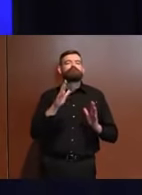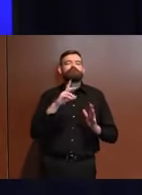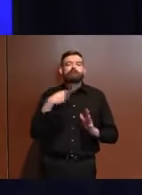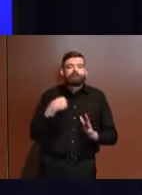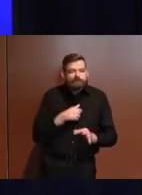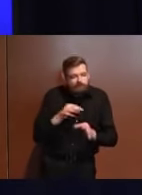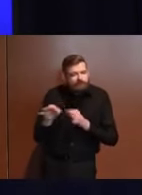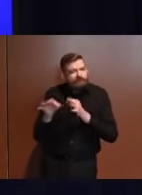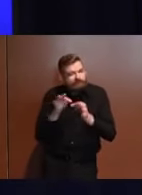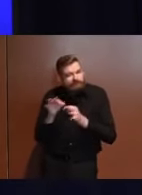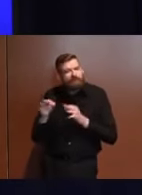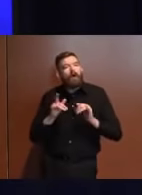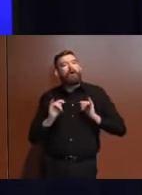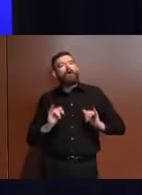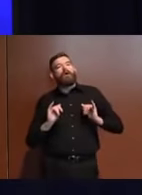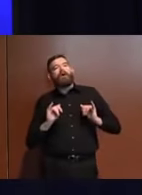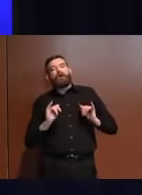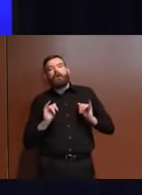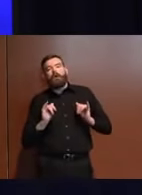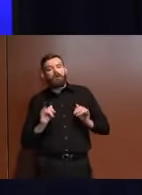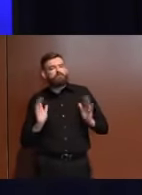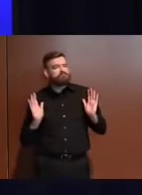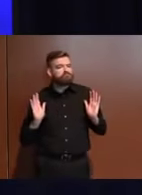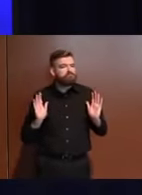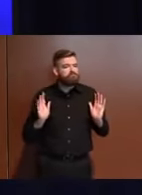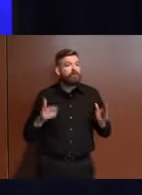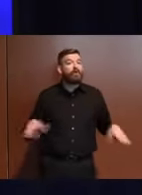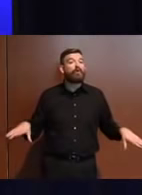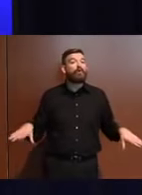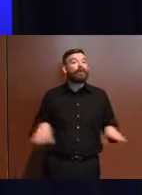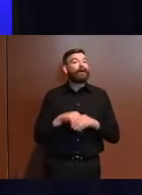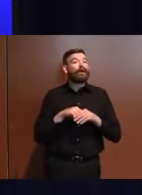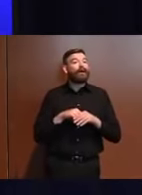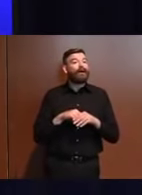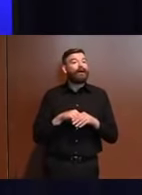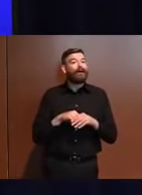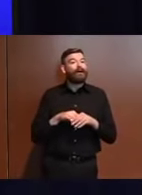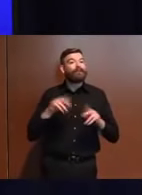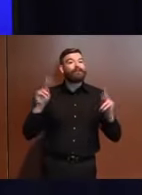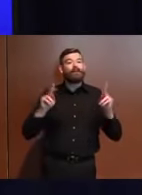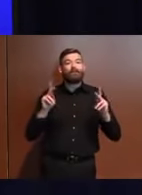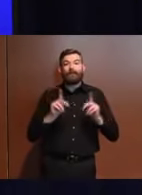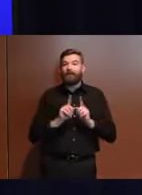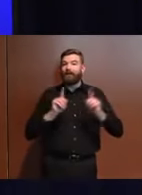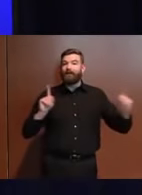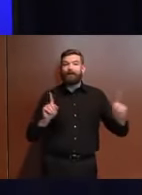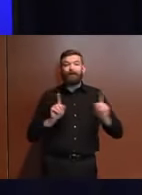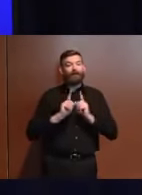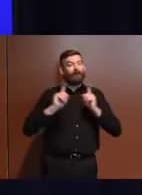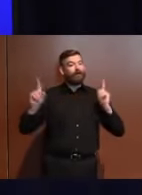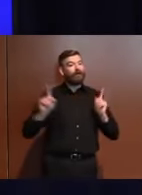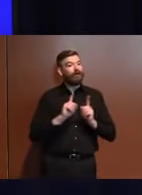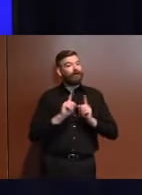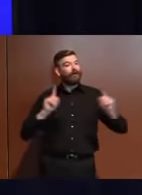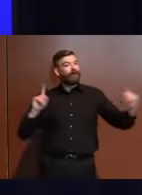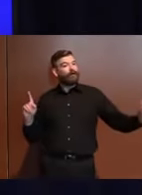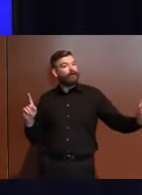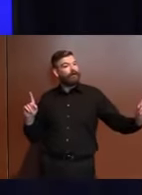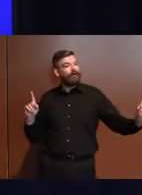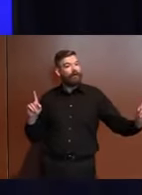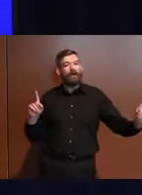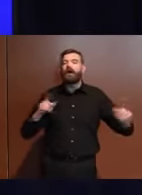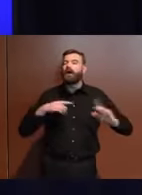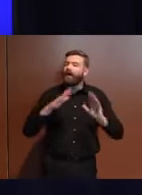spread attendees at a wedding across 3 backyards, trying to keep it 10 and under, and it was an education thing. So